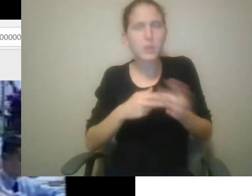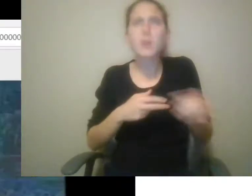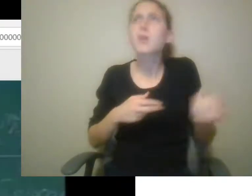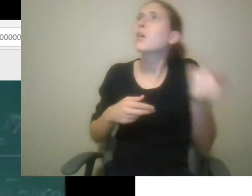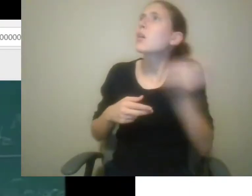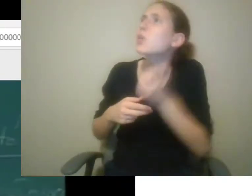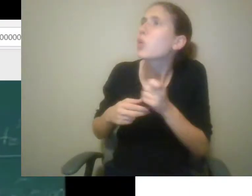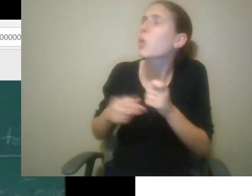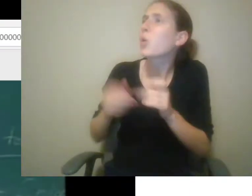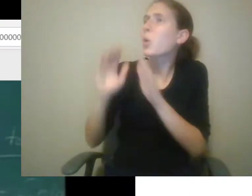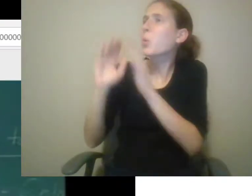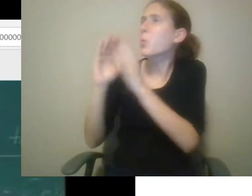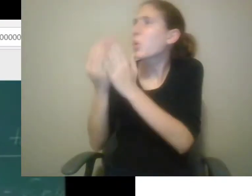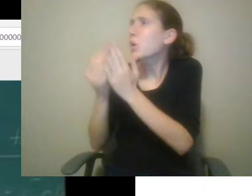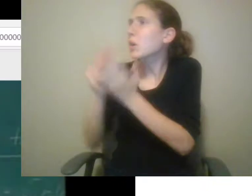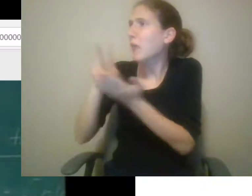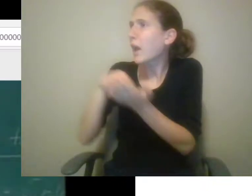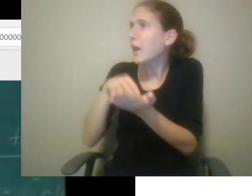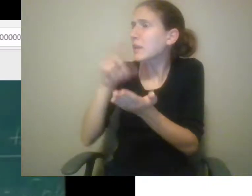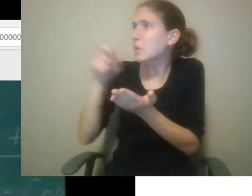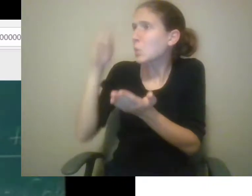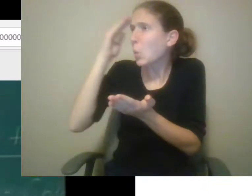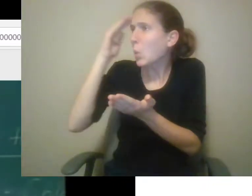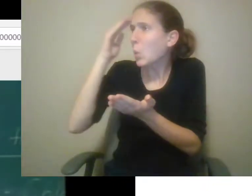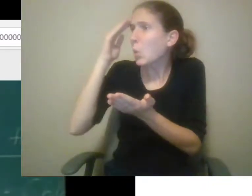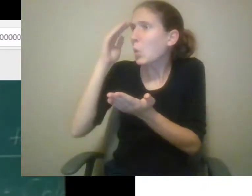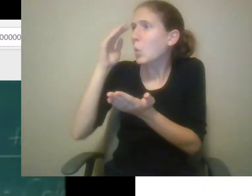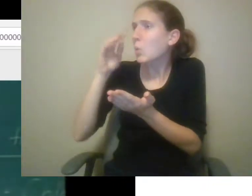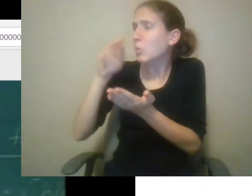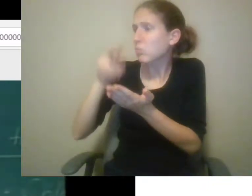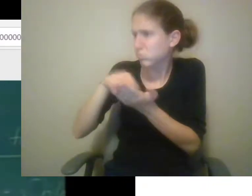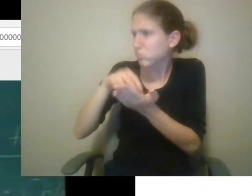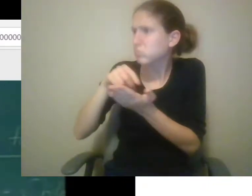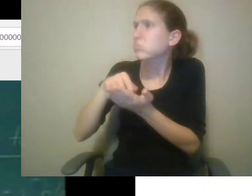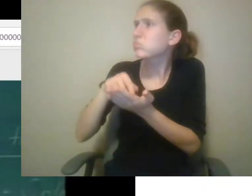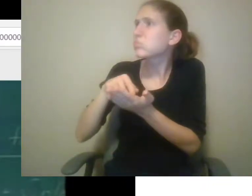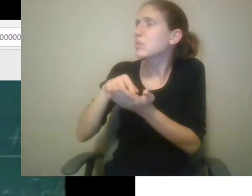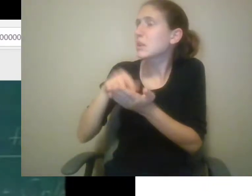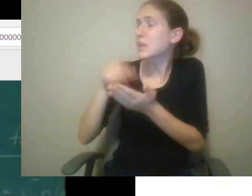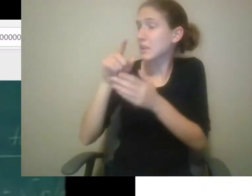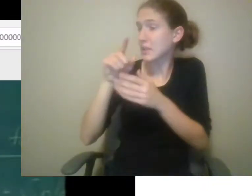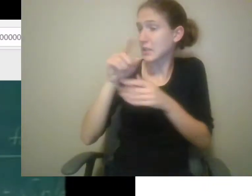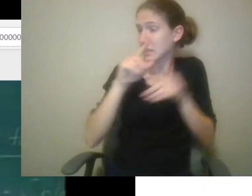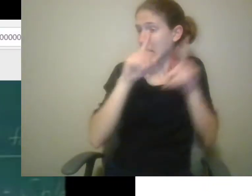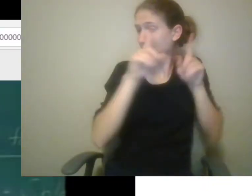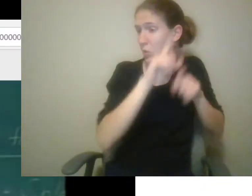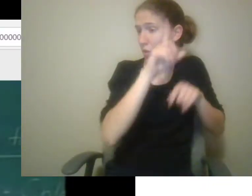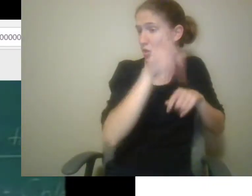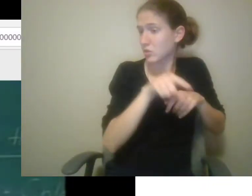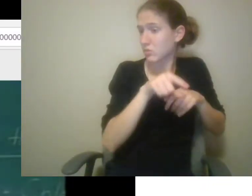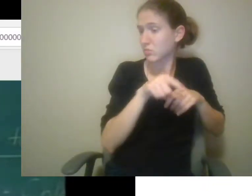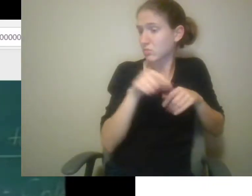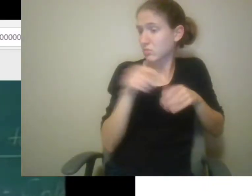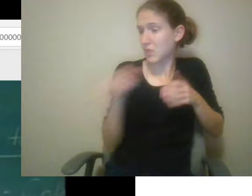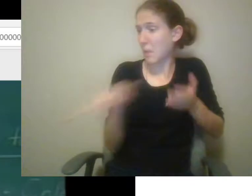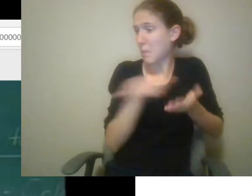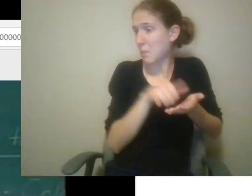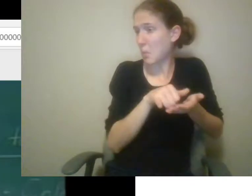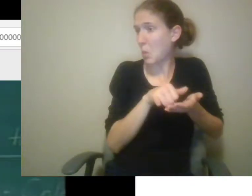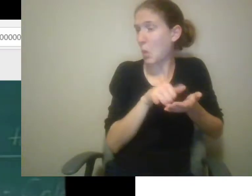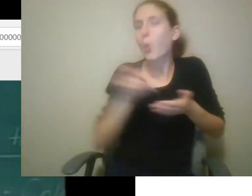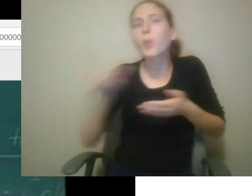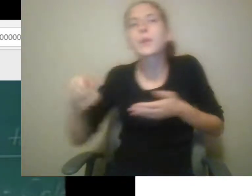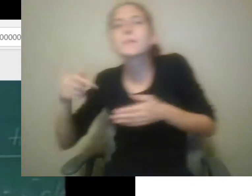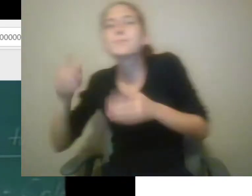all included on it. So basically what I would want to see on the quiz is that you know all the parts that we discussed. So in other